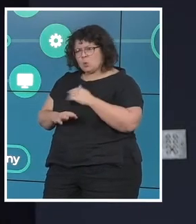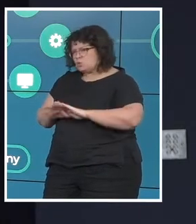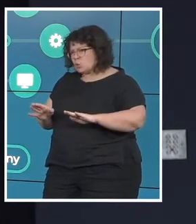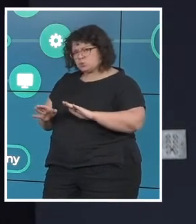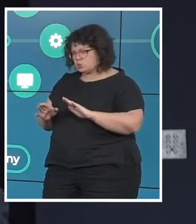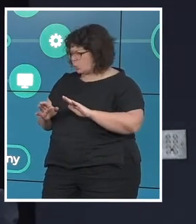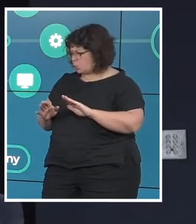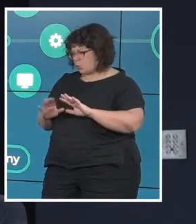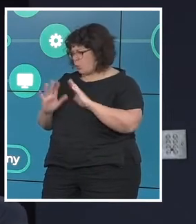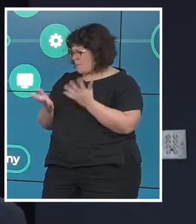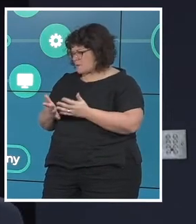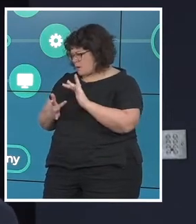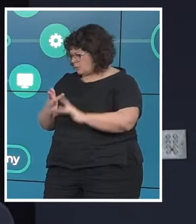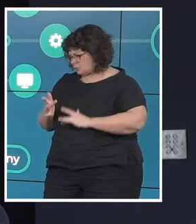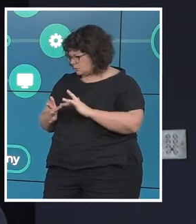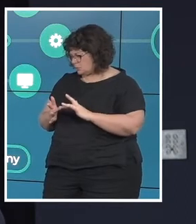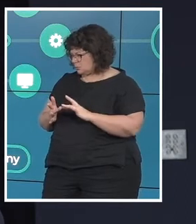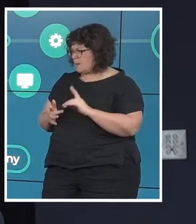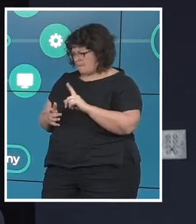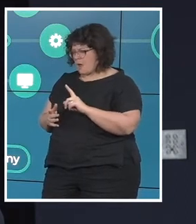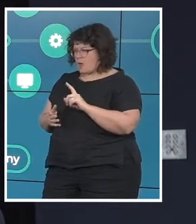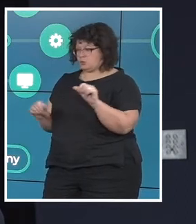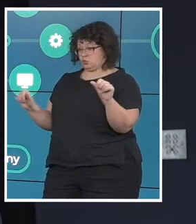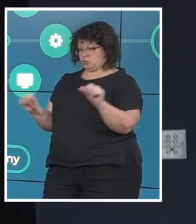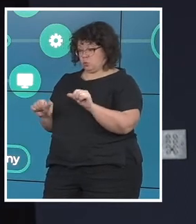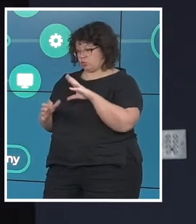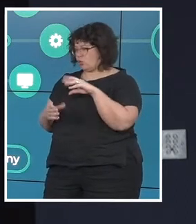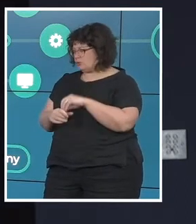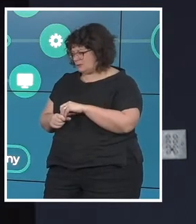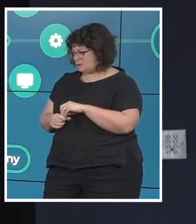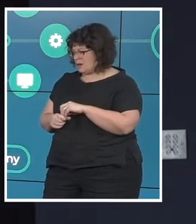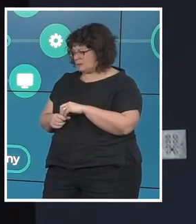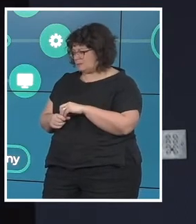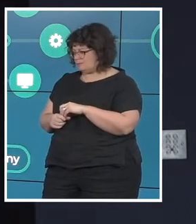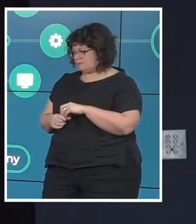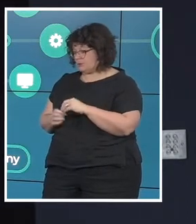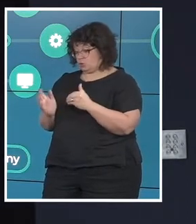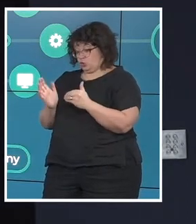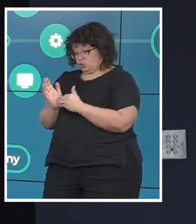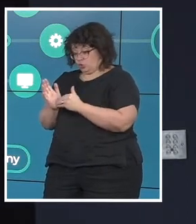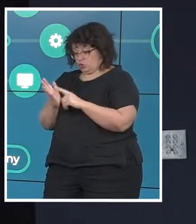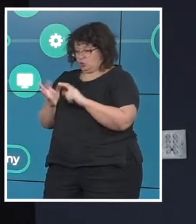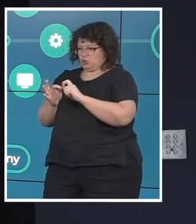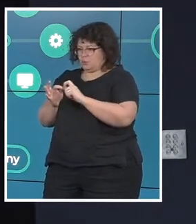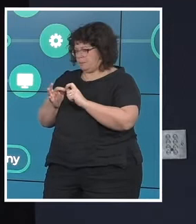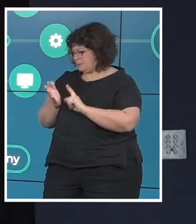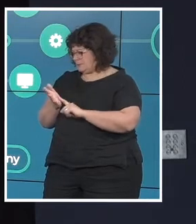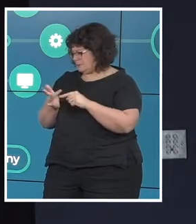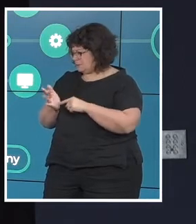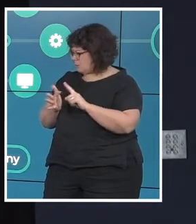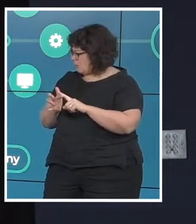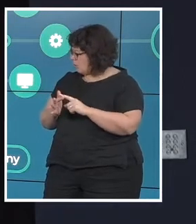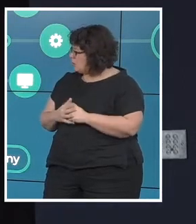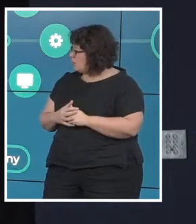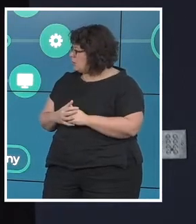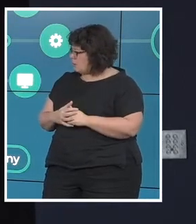But anybody else got a tool they use that they do quick captions? Because I know that's one that we really struggle with, because once you get people doing it, then they don't stop. But getting them to